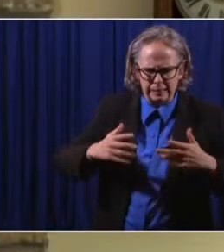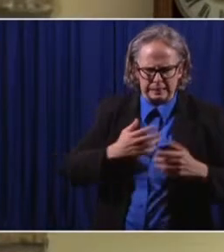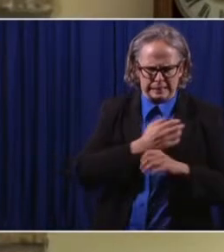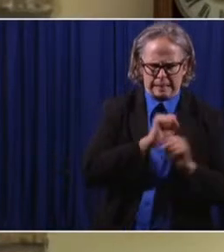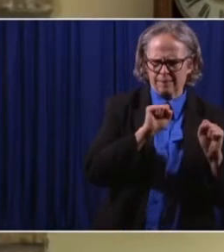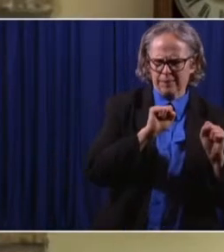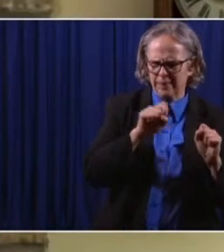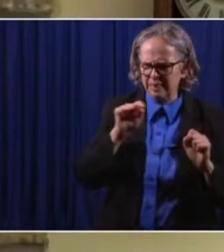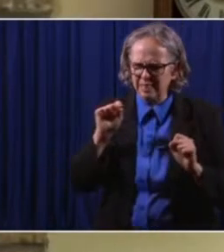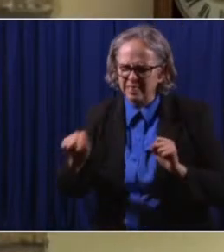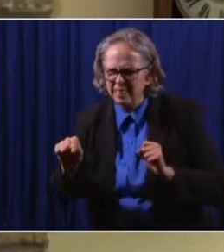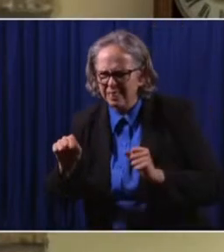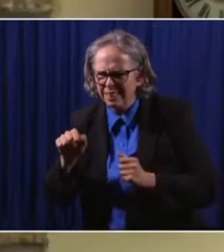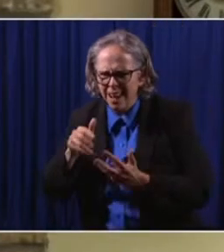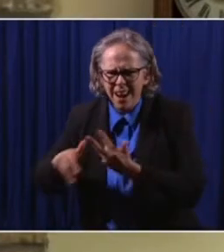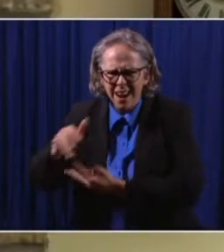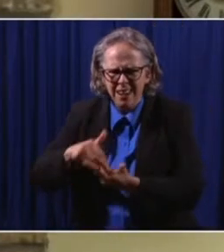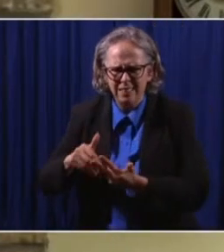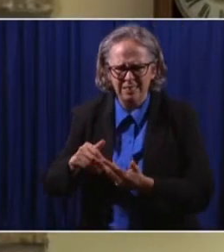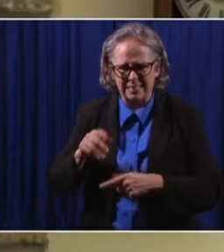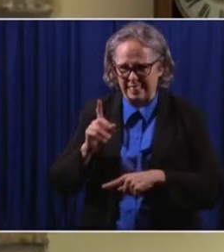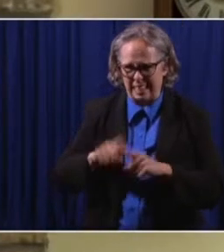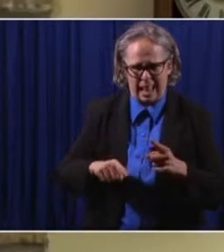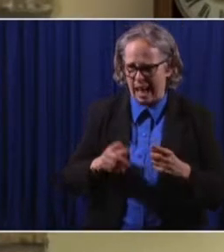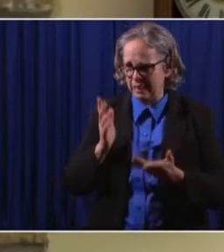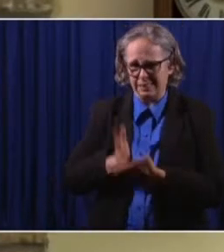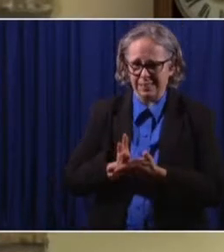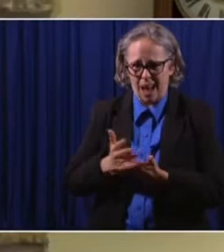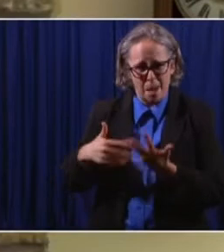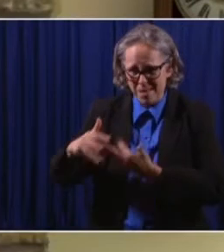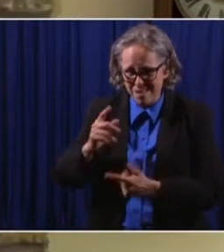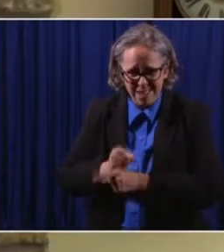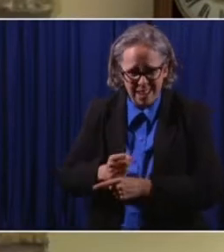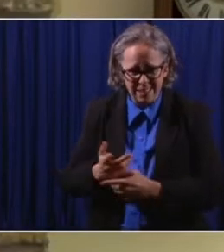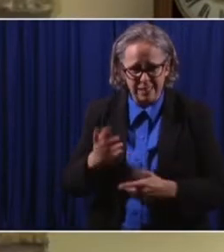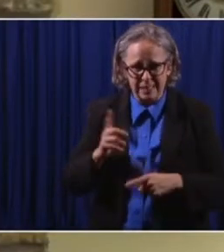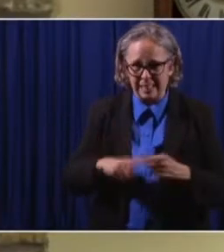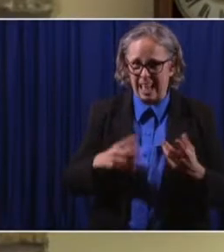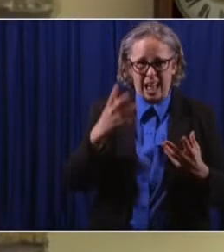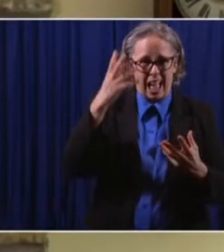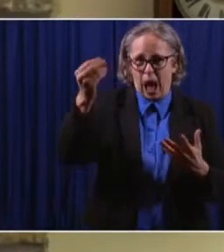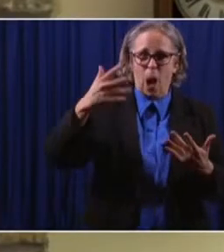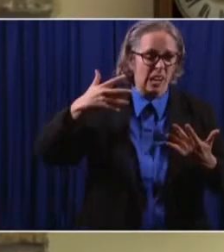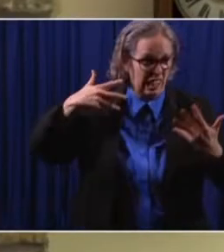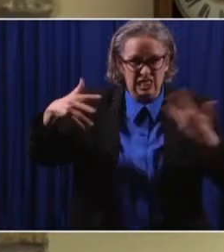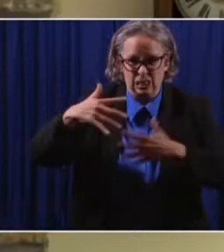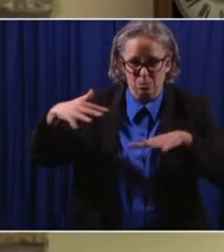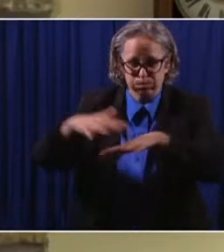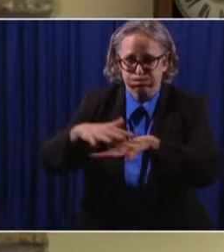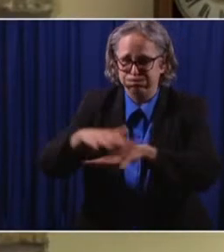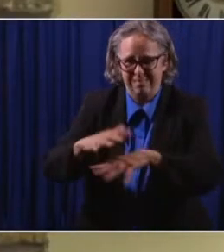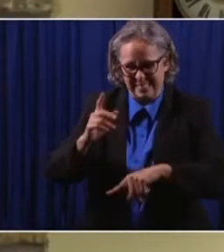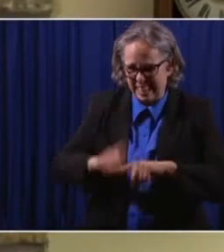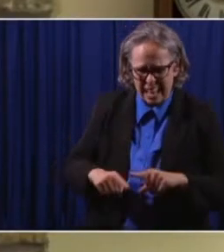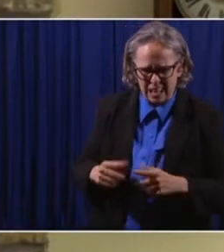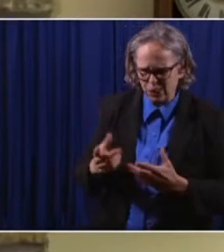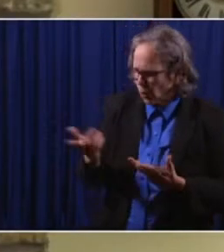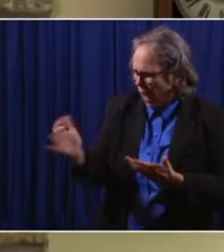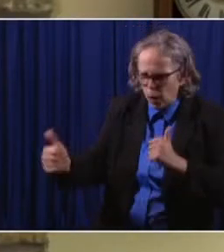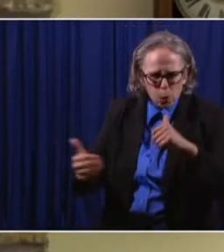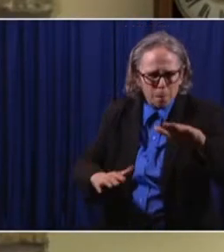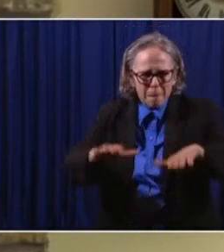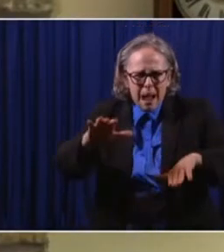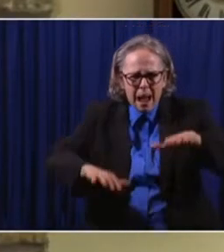That can't be easy. I mean, you've got the threat of spread of the virus just on campus, just like you do any